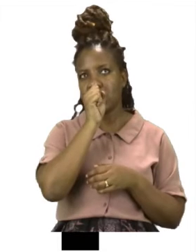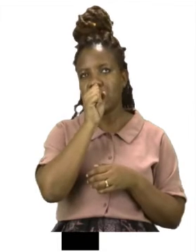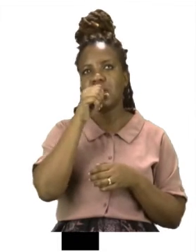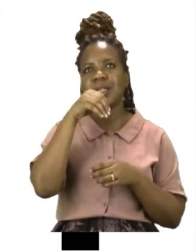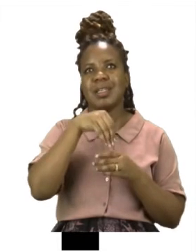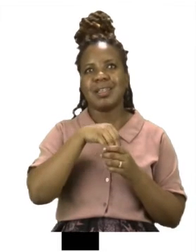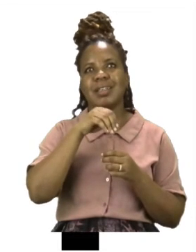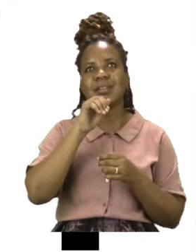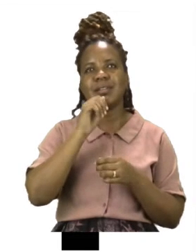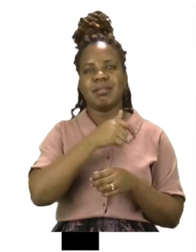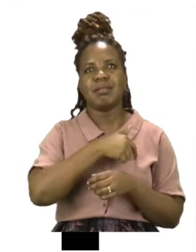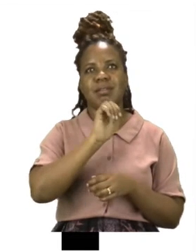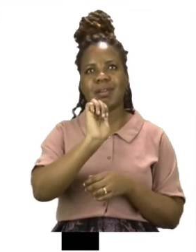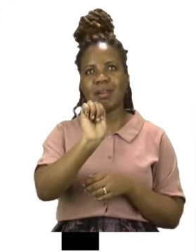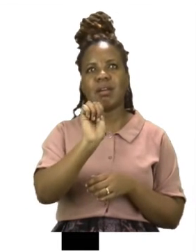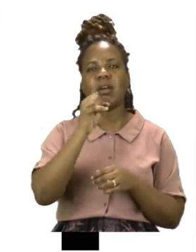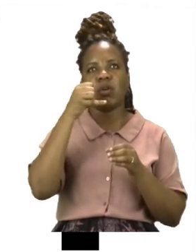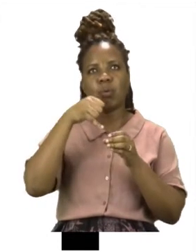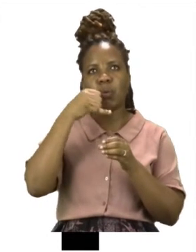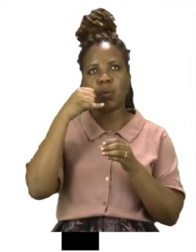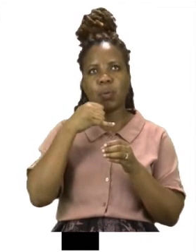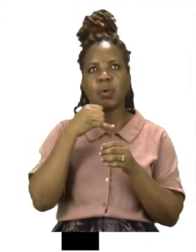Please circle the word an.